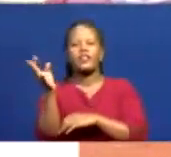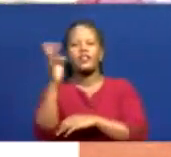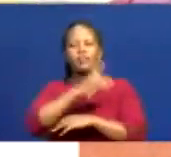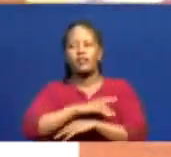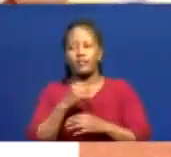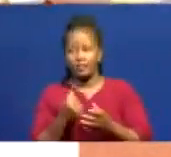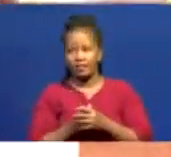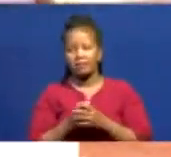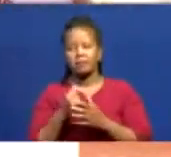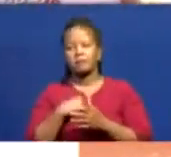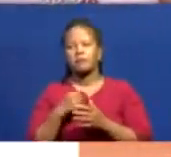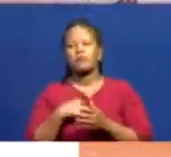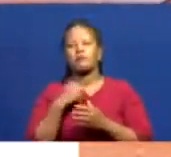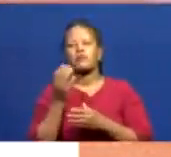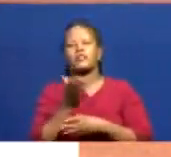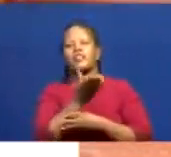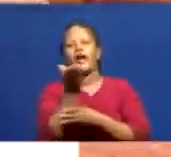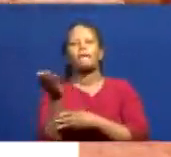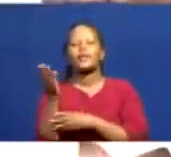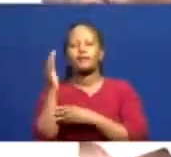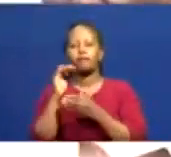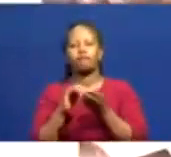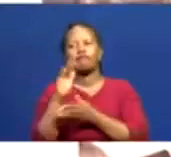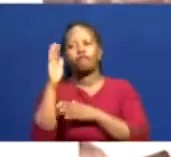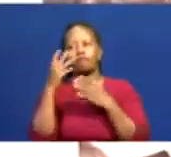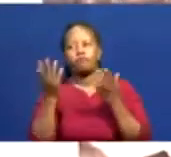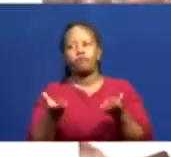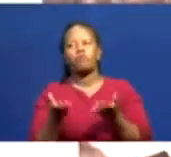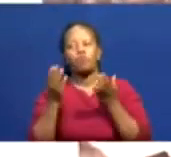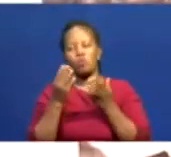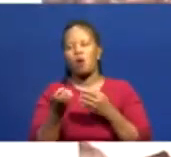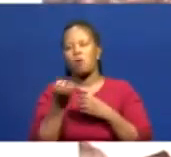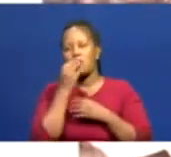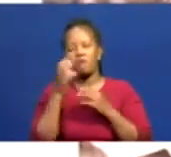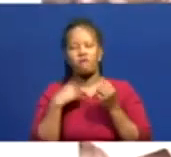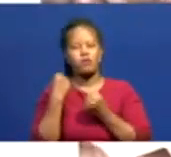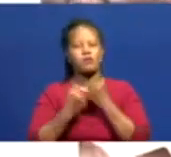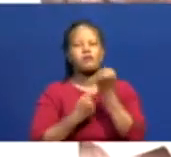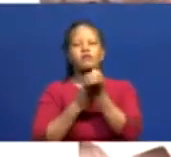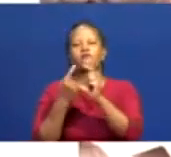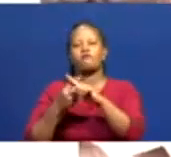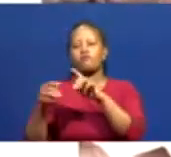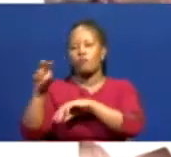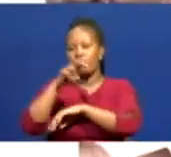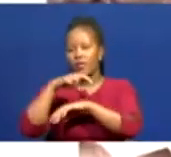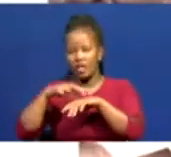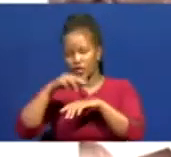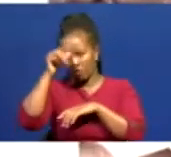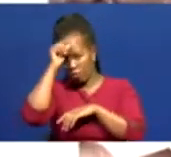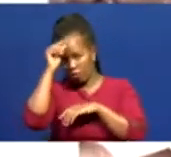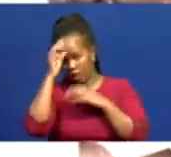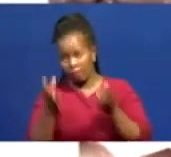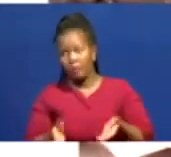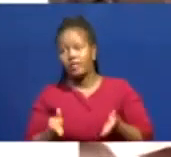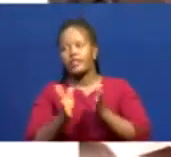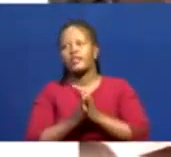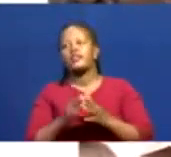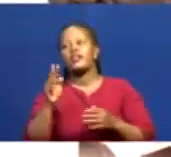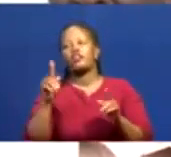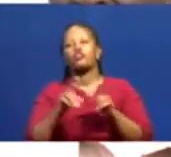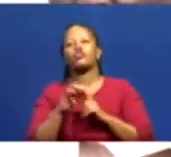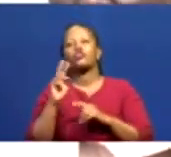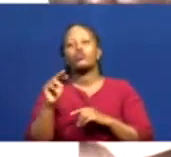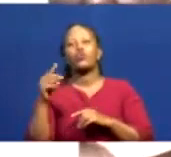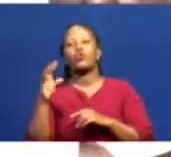Mine is just to appeal for more and quick response from the national government and the national NGOs who are being involved